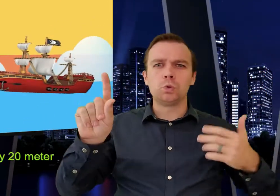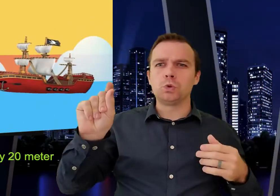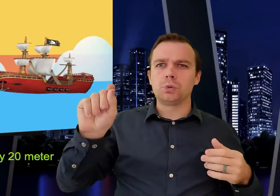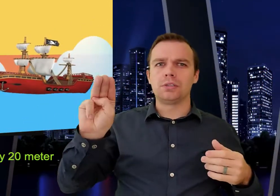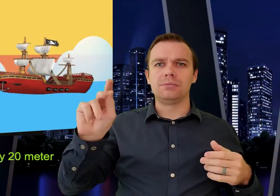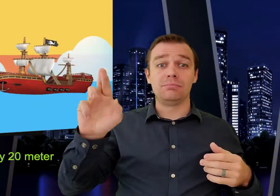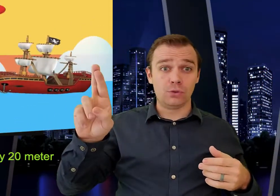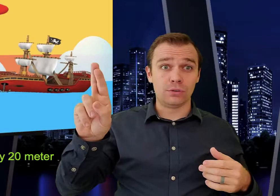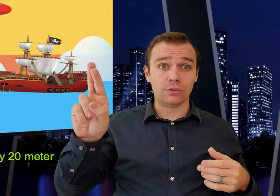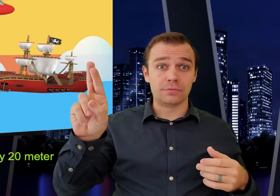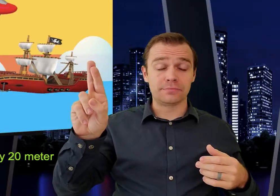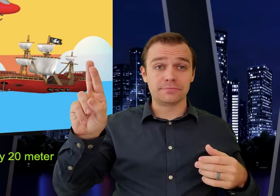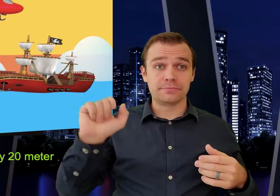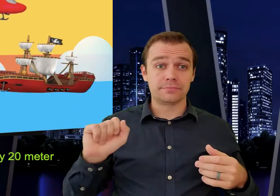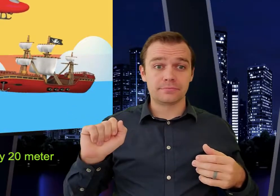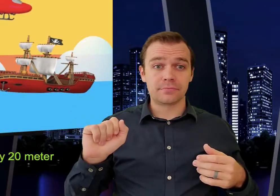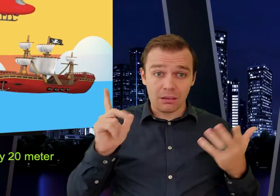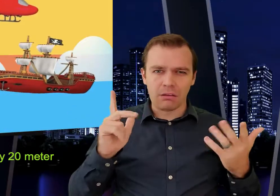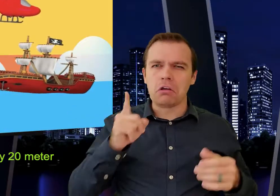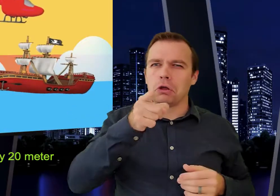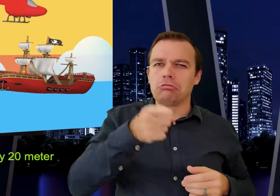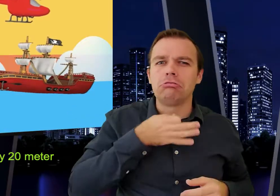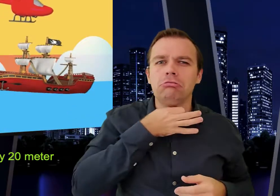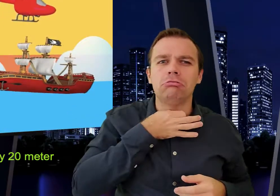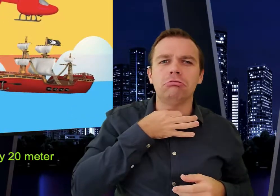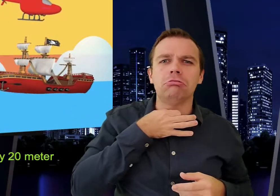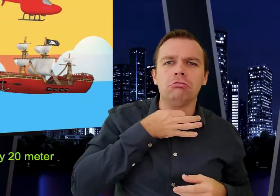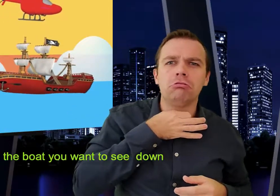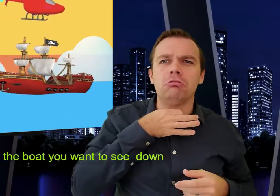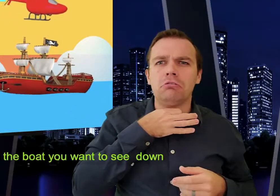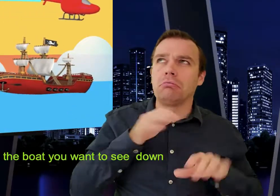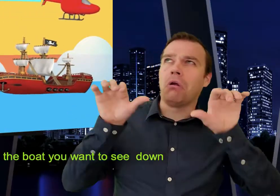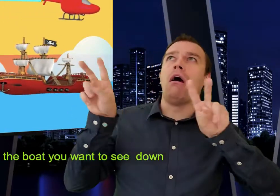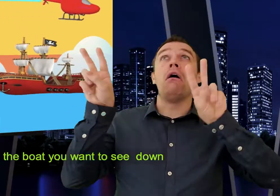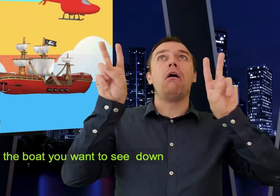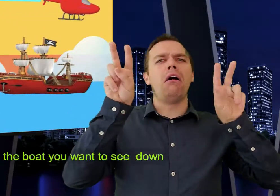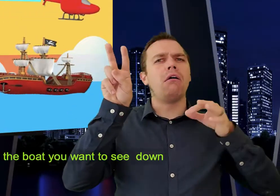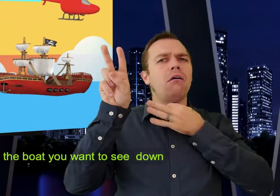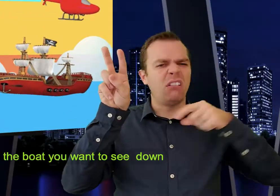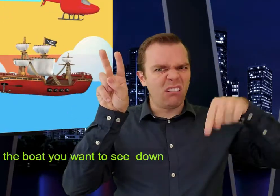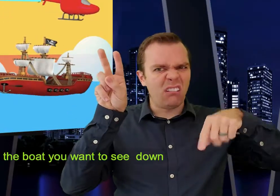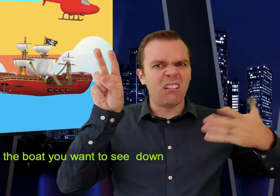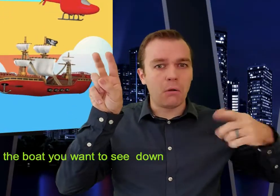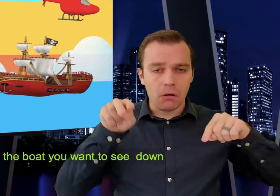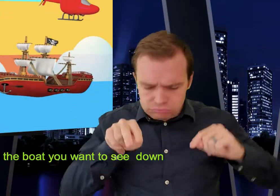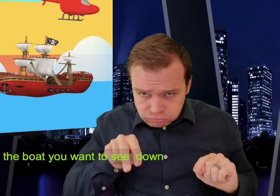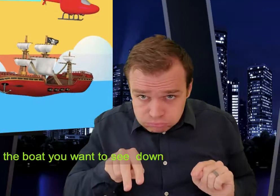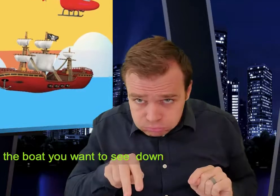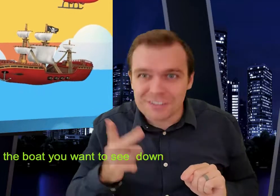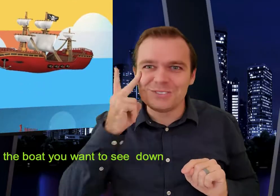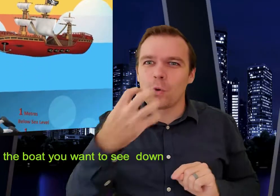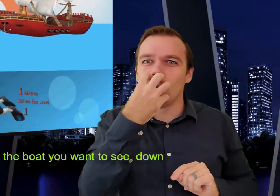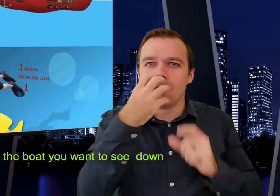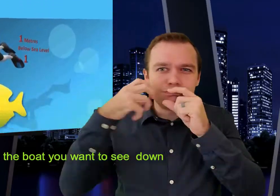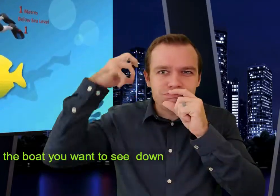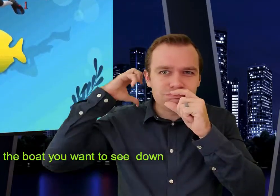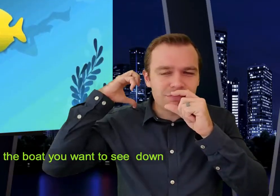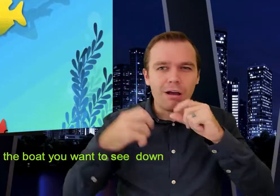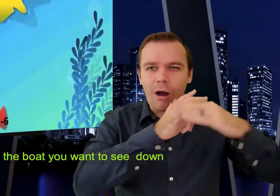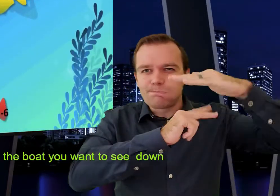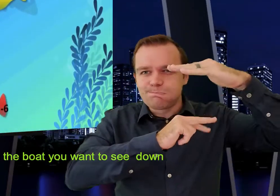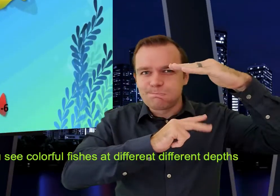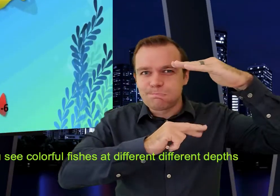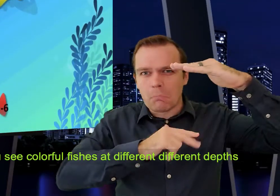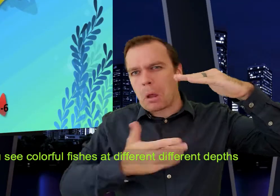around, let's say, 20-meter height or whatever. Then you are so inquisitive, you're in the boat, you want to see down. You see down, you see a